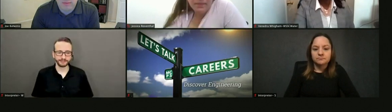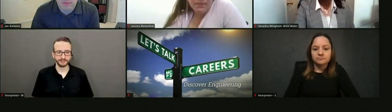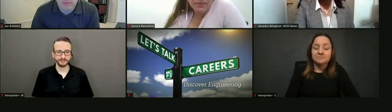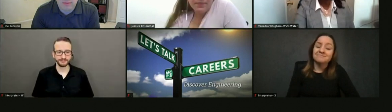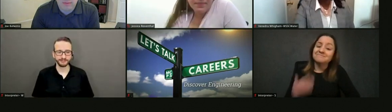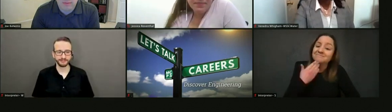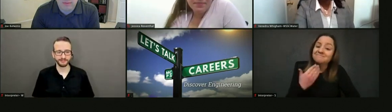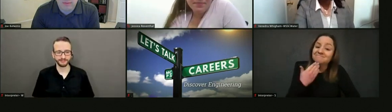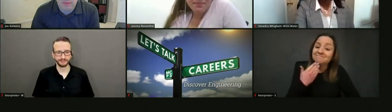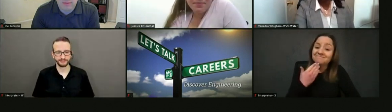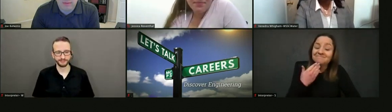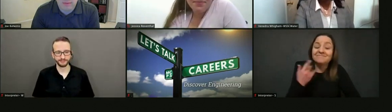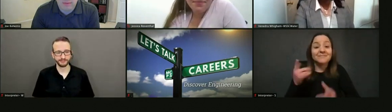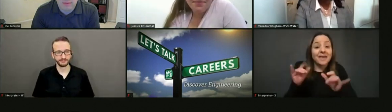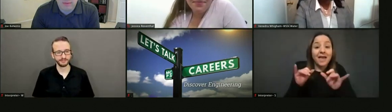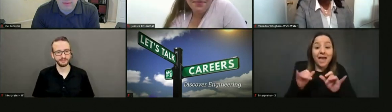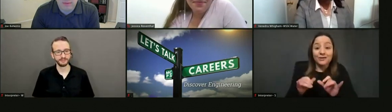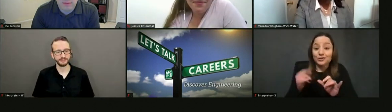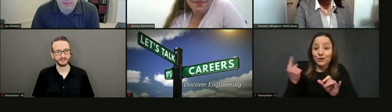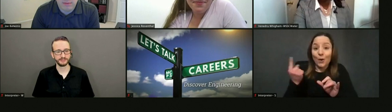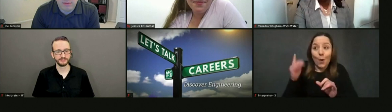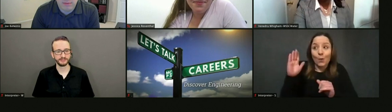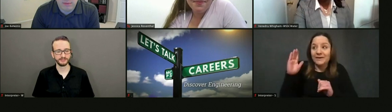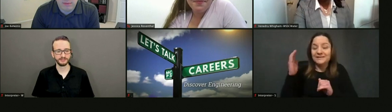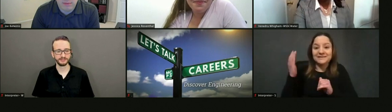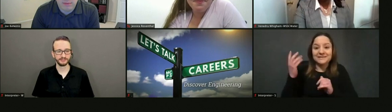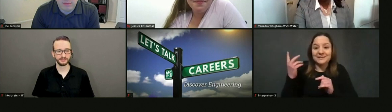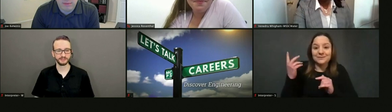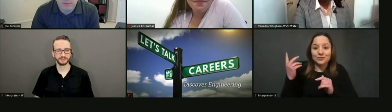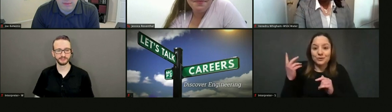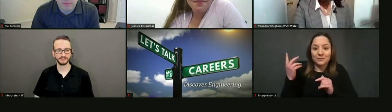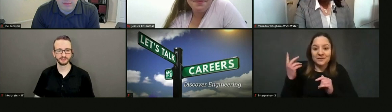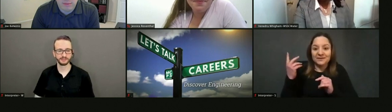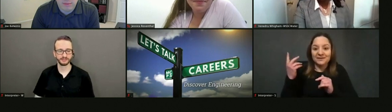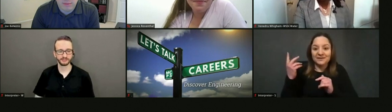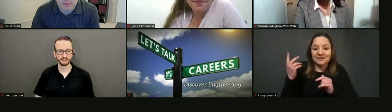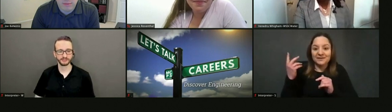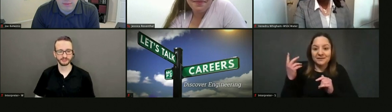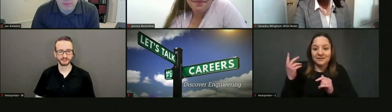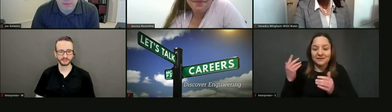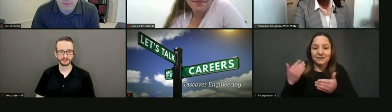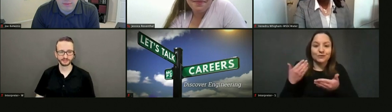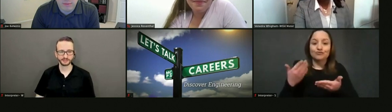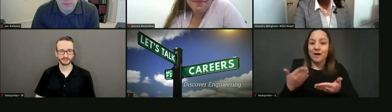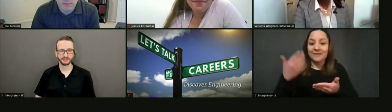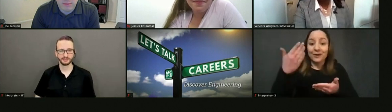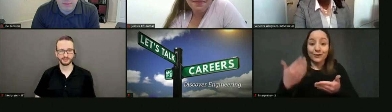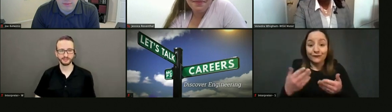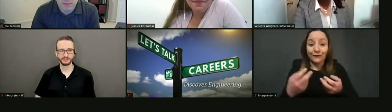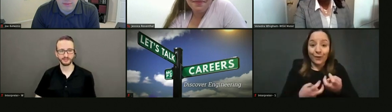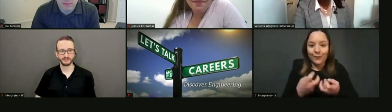Thank you. Engineers always seem to be at the forefront of our problems. Venedra?